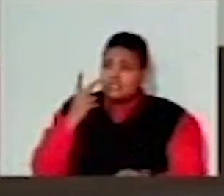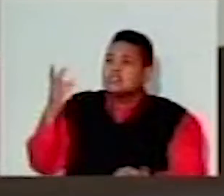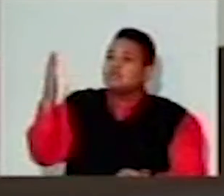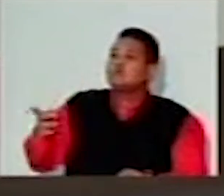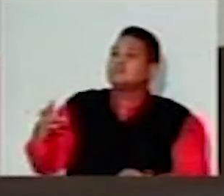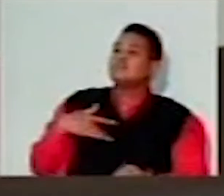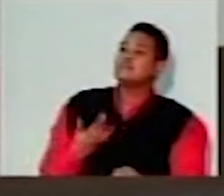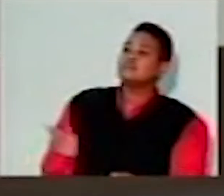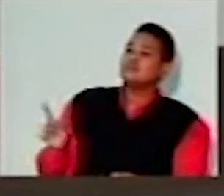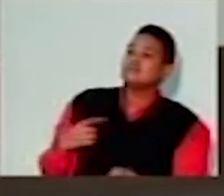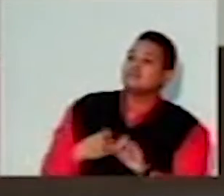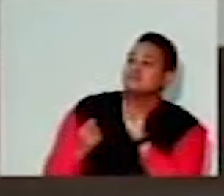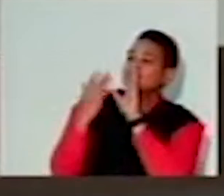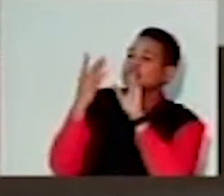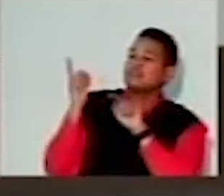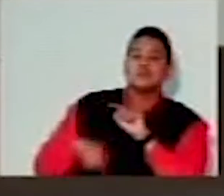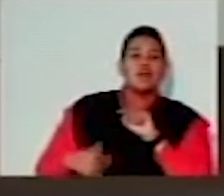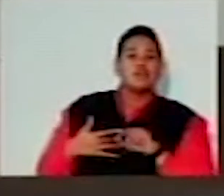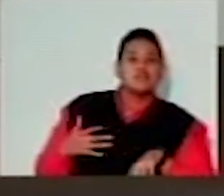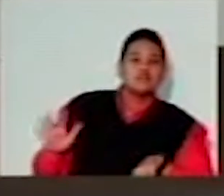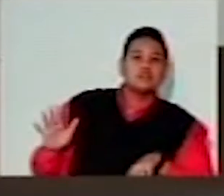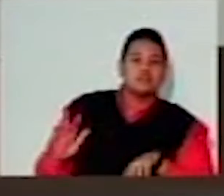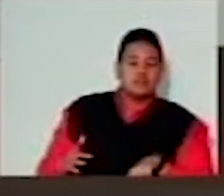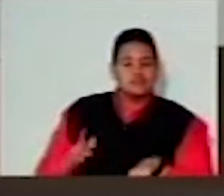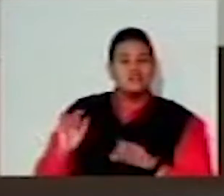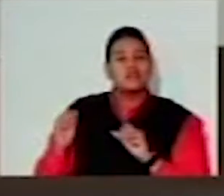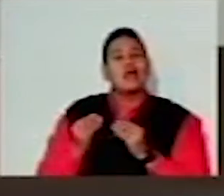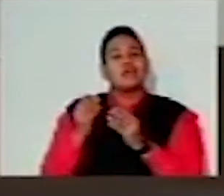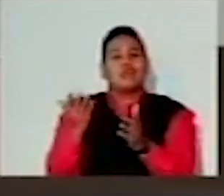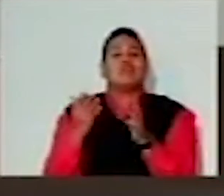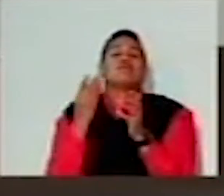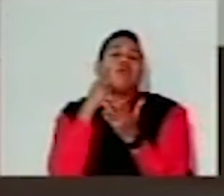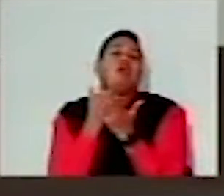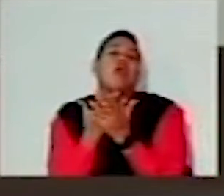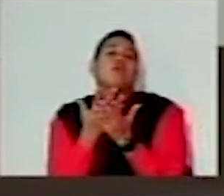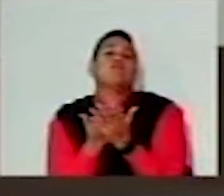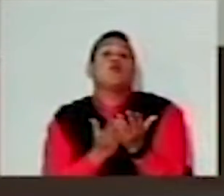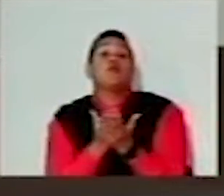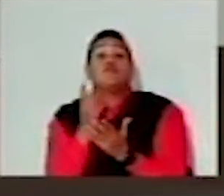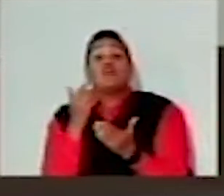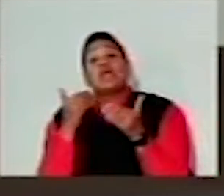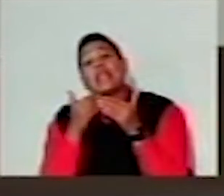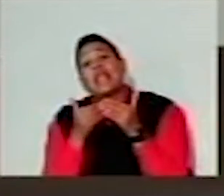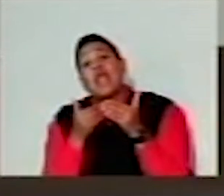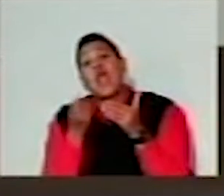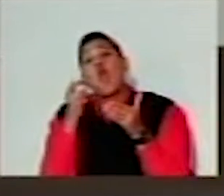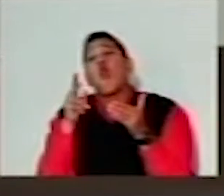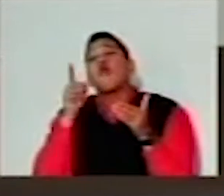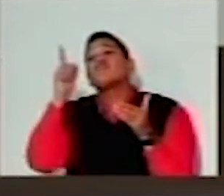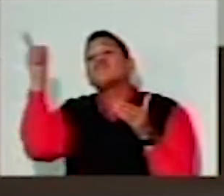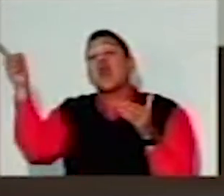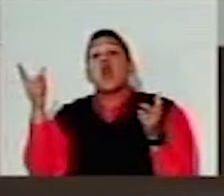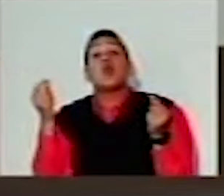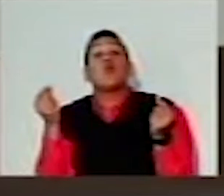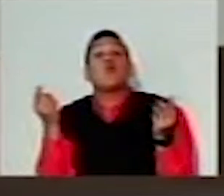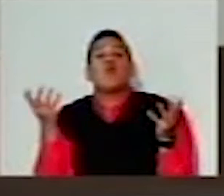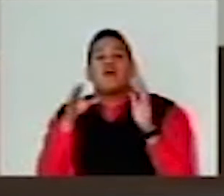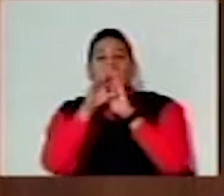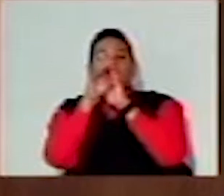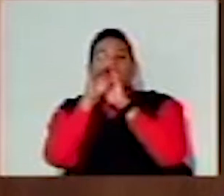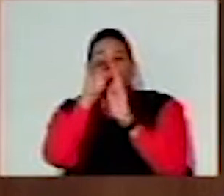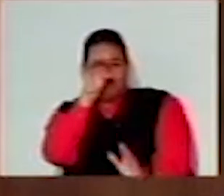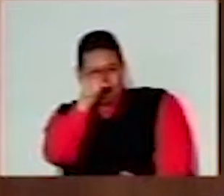You can't face the accused, that you can give your evidence from nearby or from far using a video